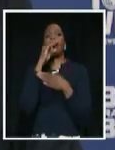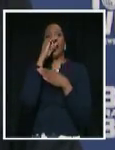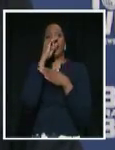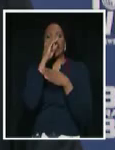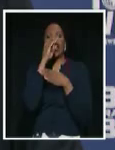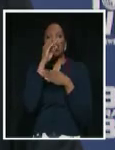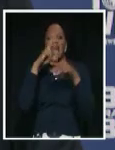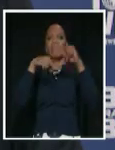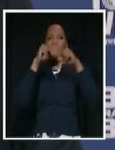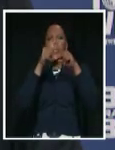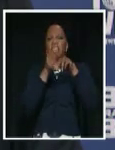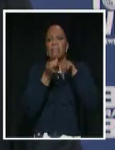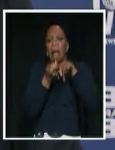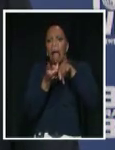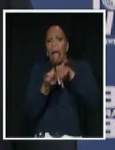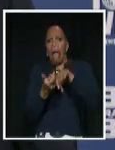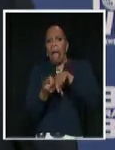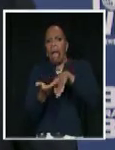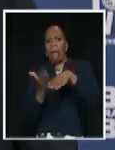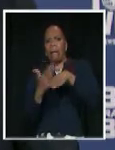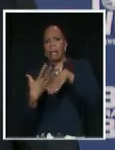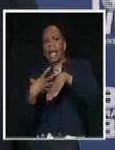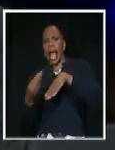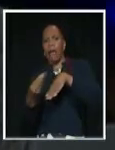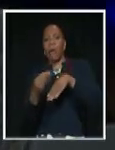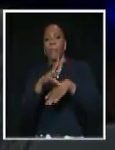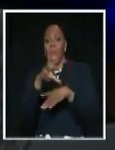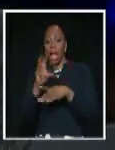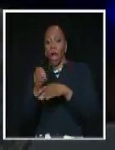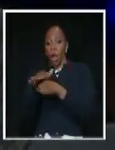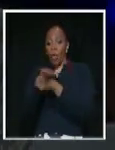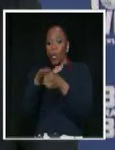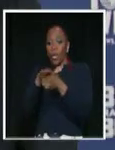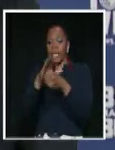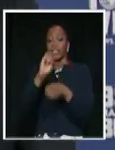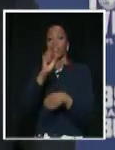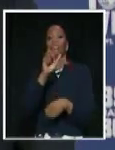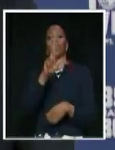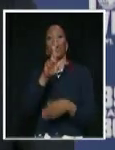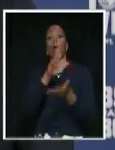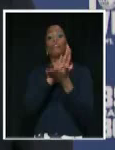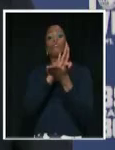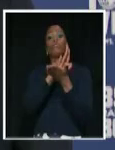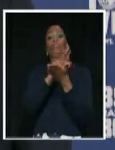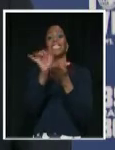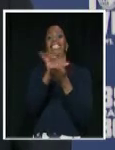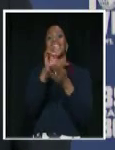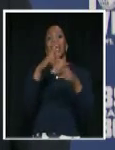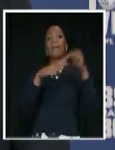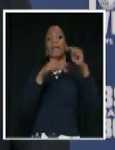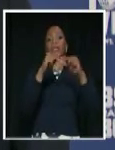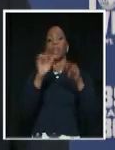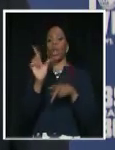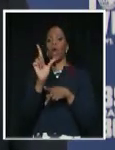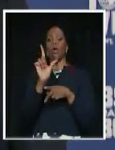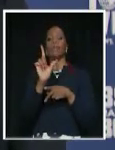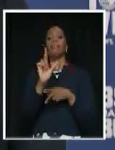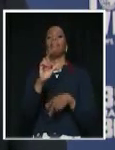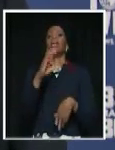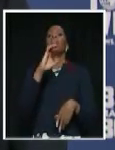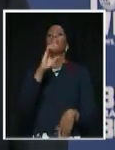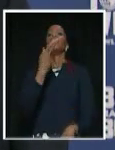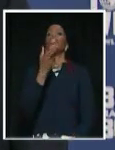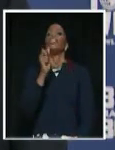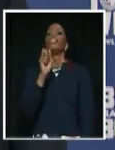own buildings by co-location of charter schools in those buildings? Charter schools are not squeezing anyone out